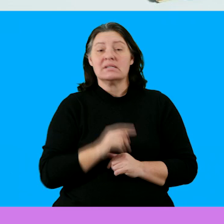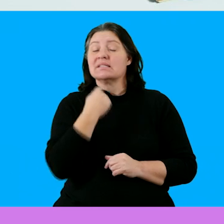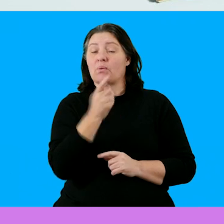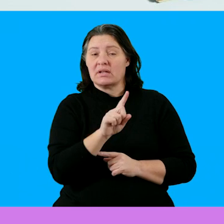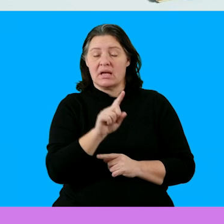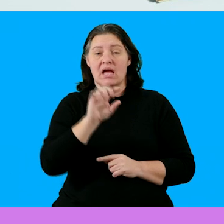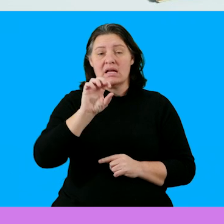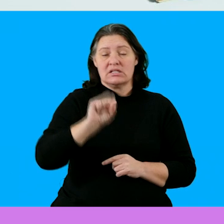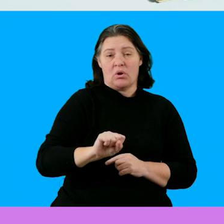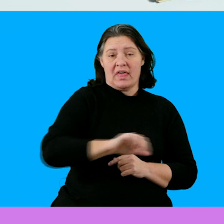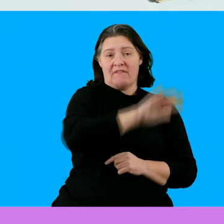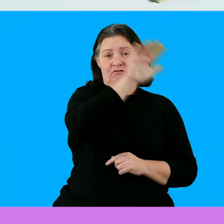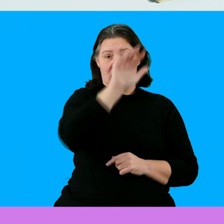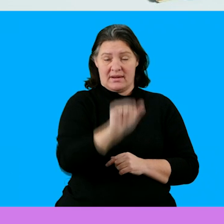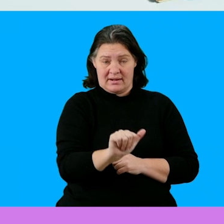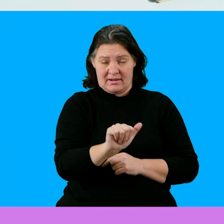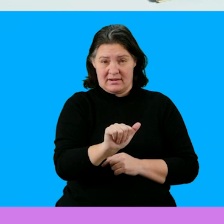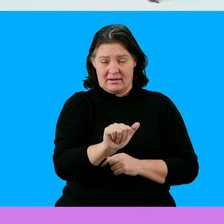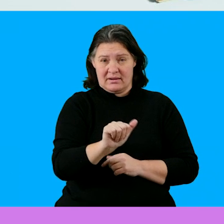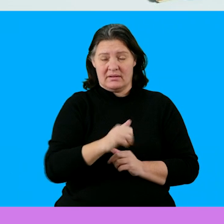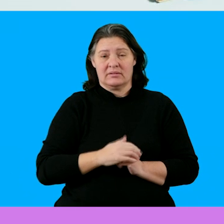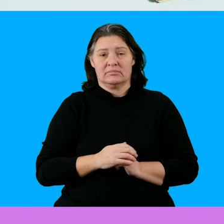for South African